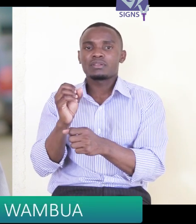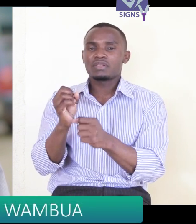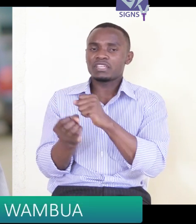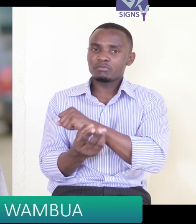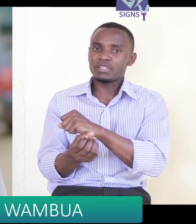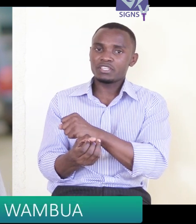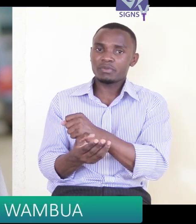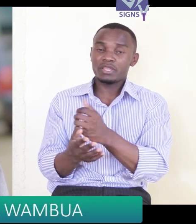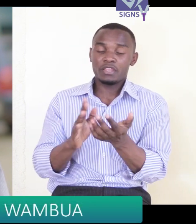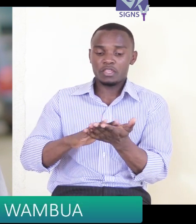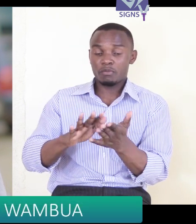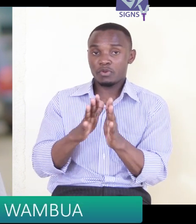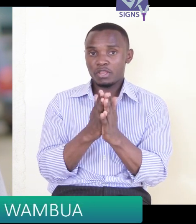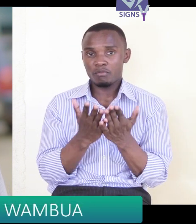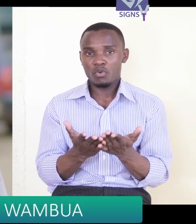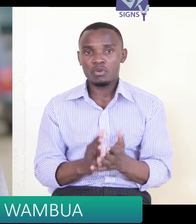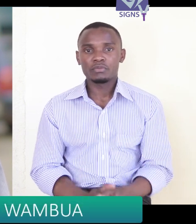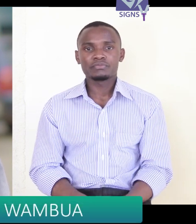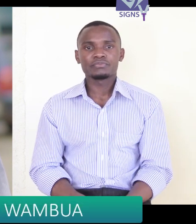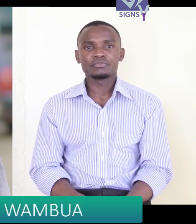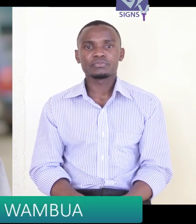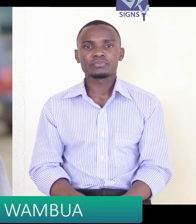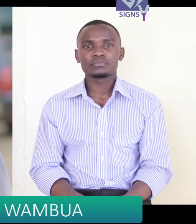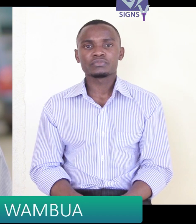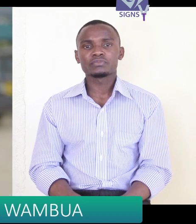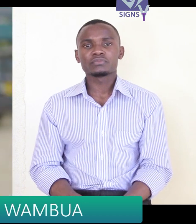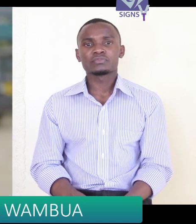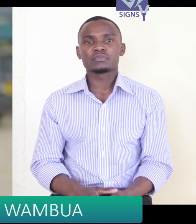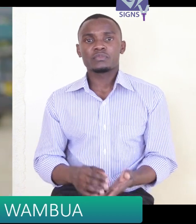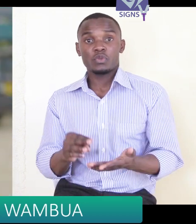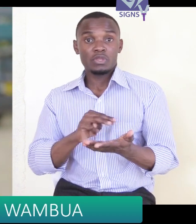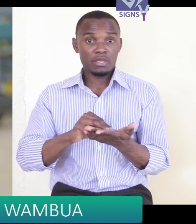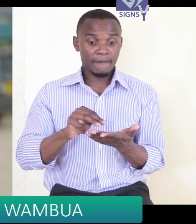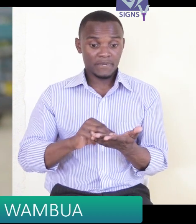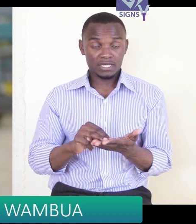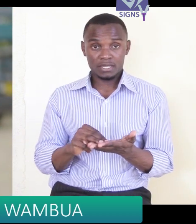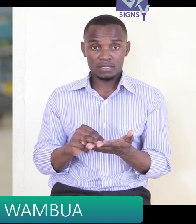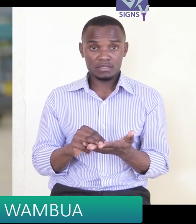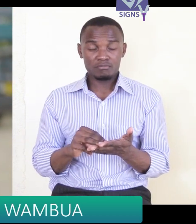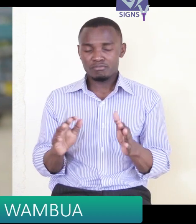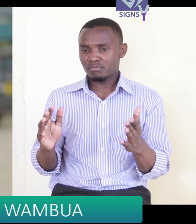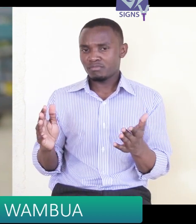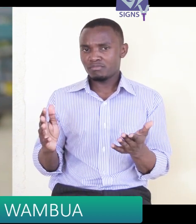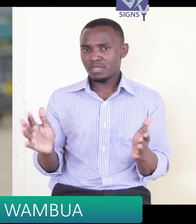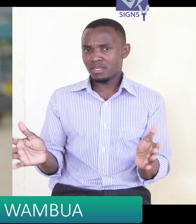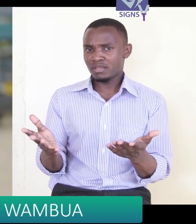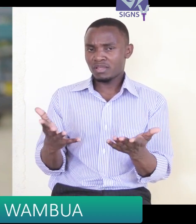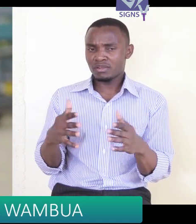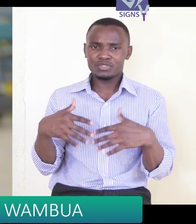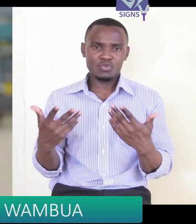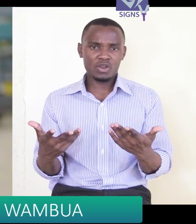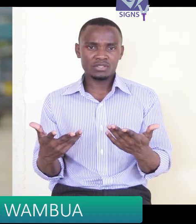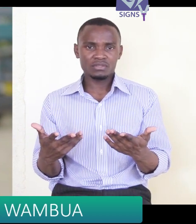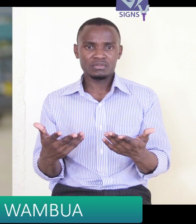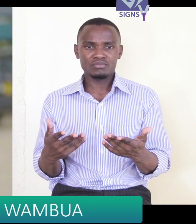book, as we are explained in our Braille book. You see, with M-Pesa, currently with the COVID,